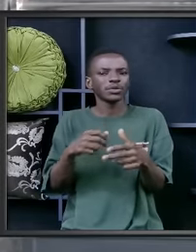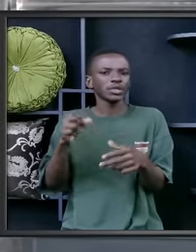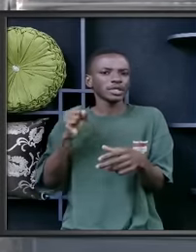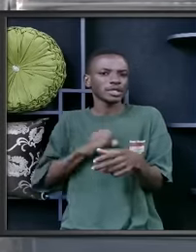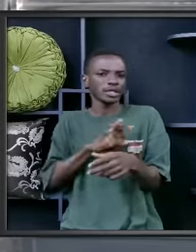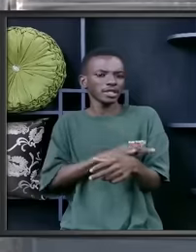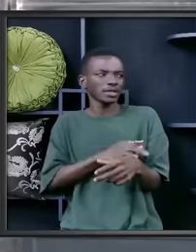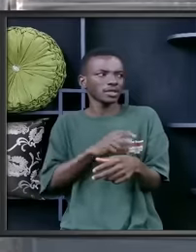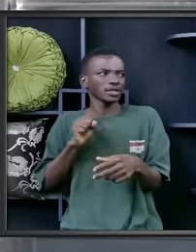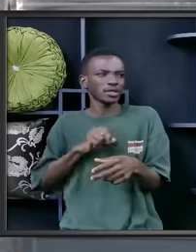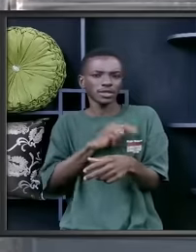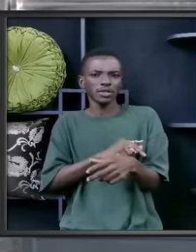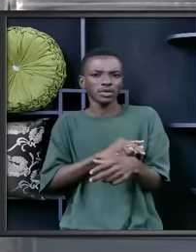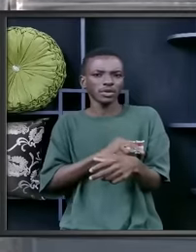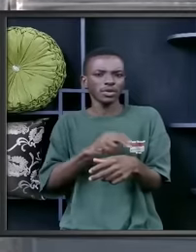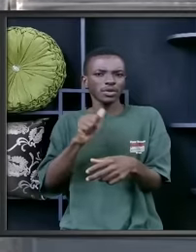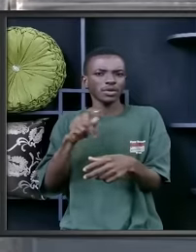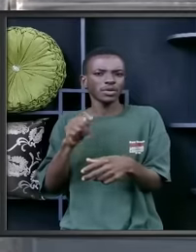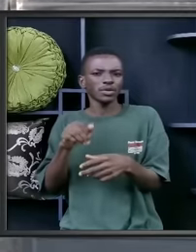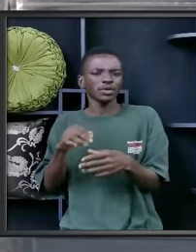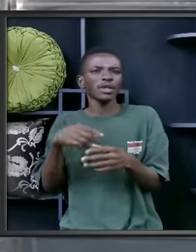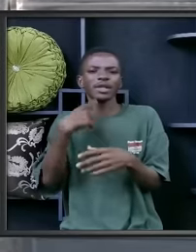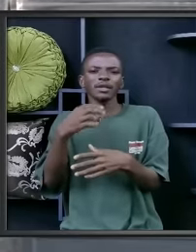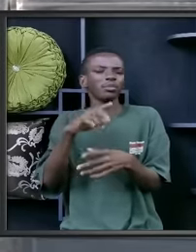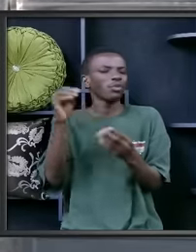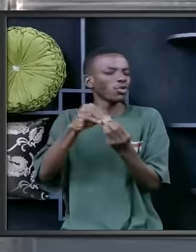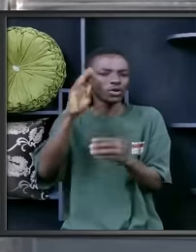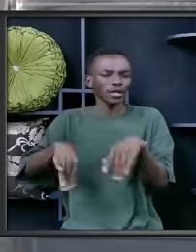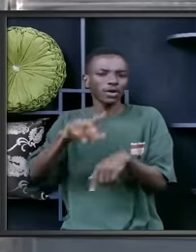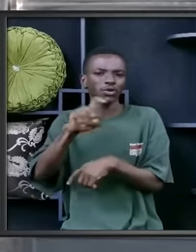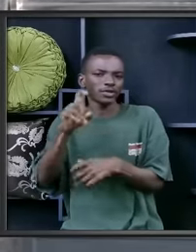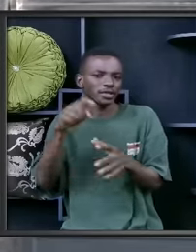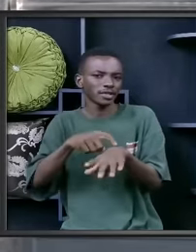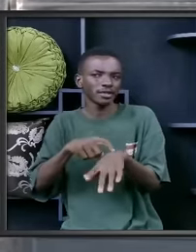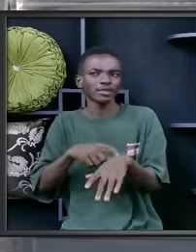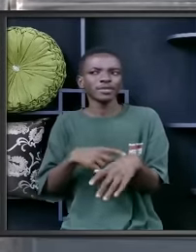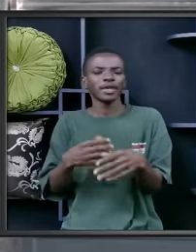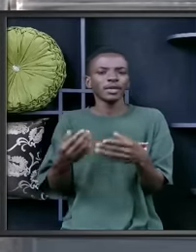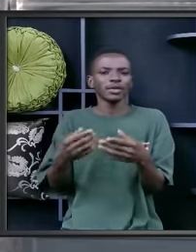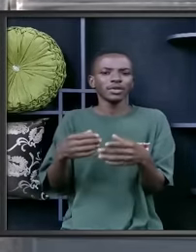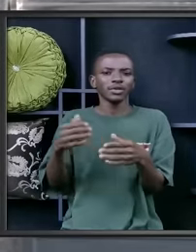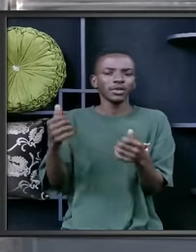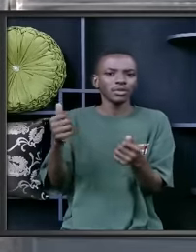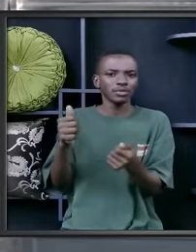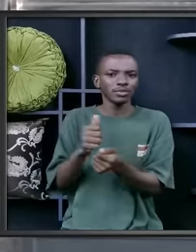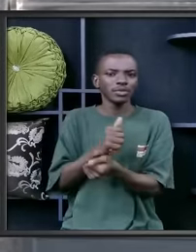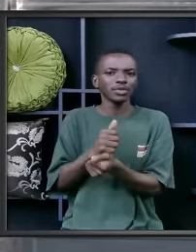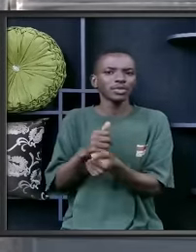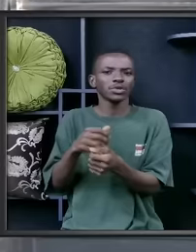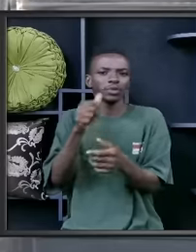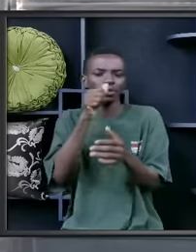Agbo. Immediately, and Senator Anthony Agbo don't tell him more than 100 times. He got to give you his number. You call him